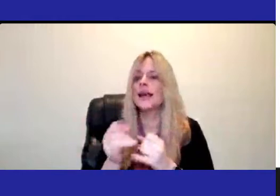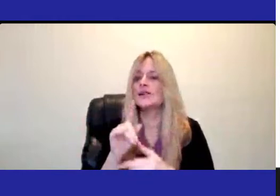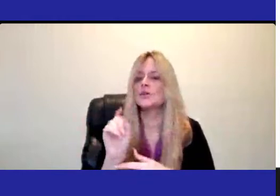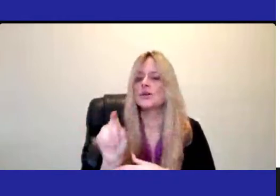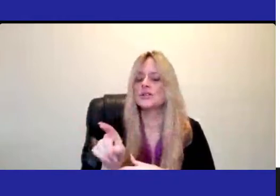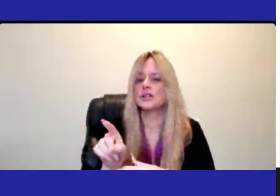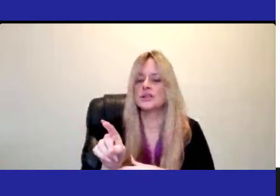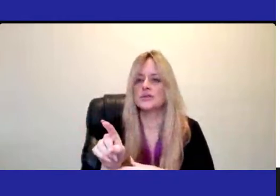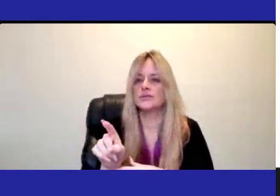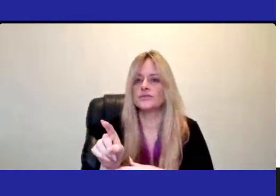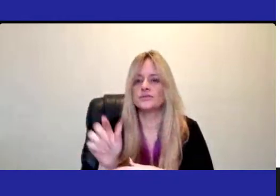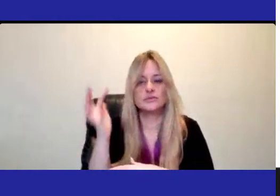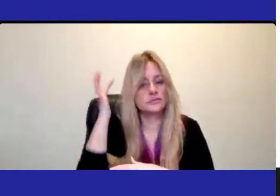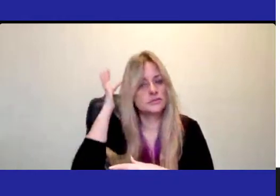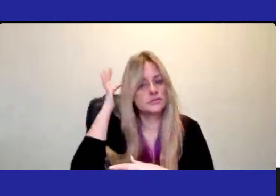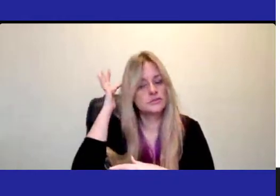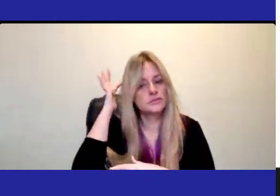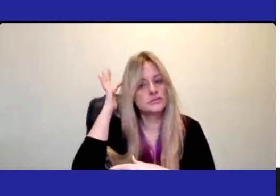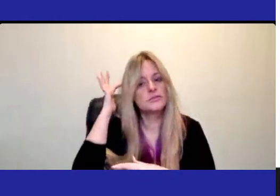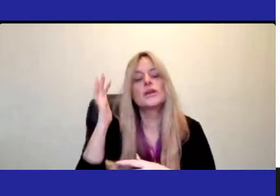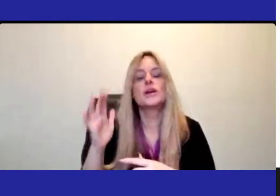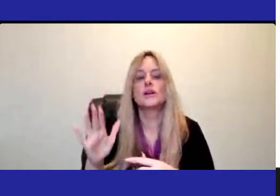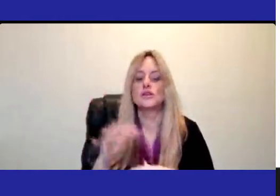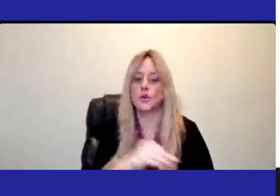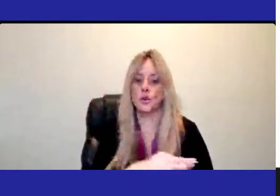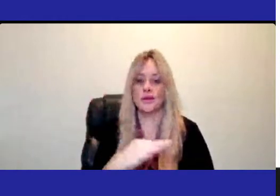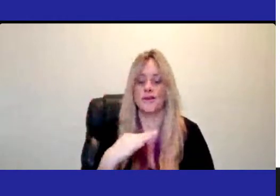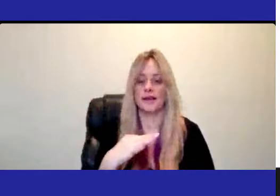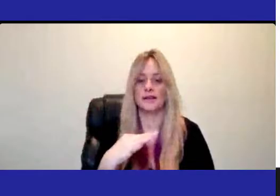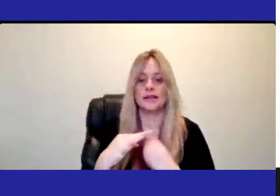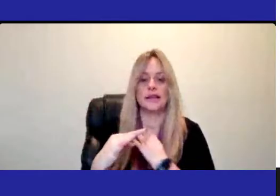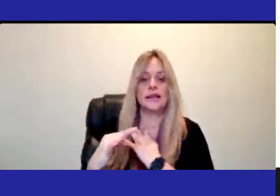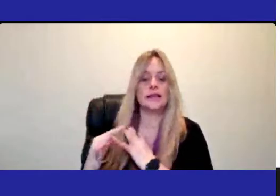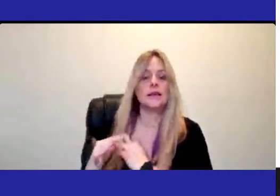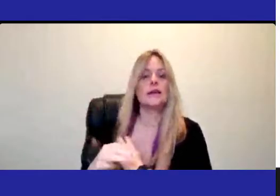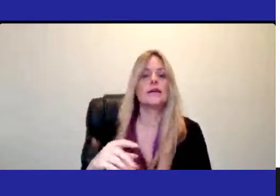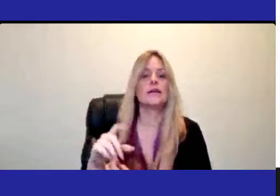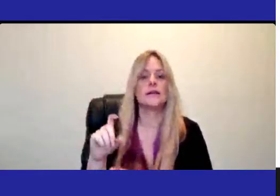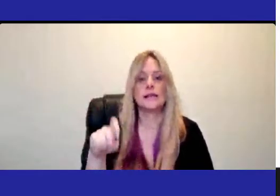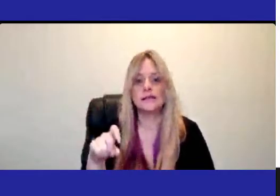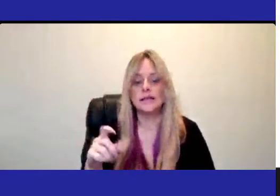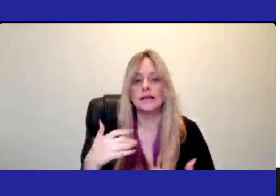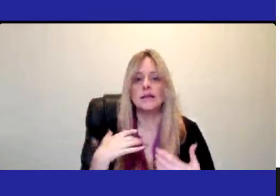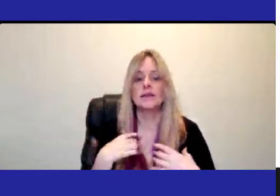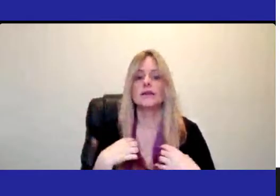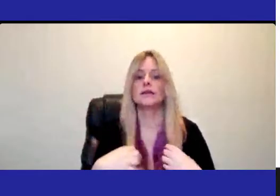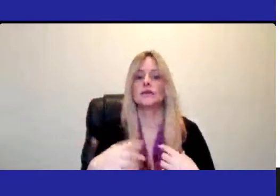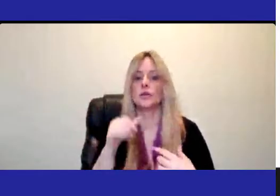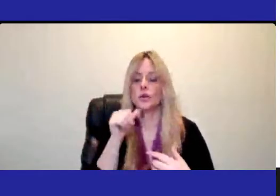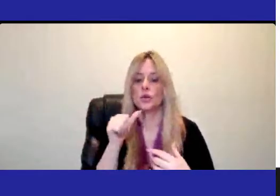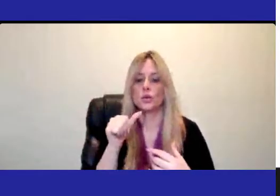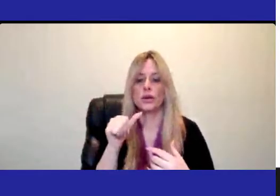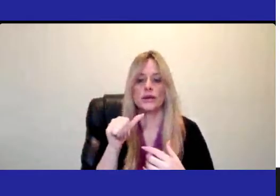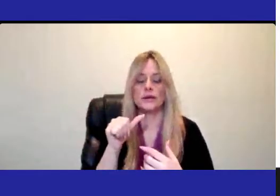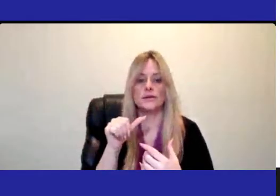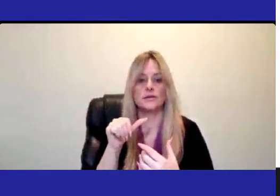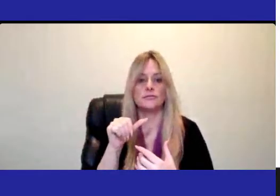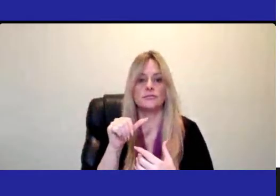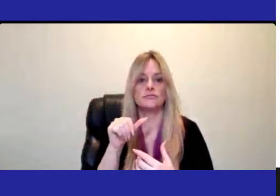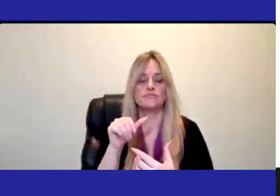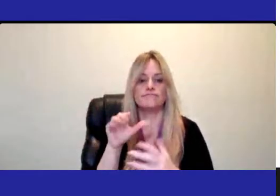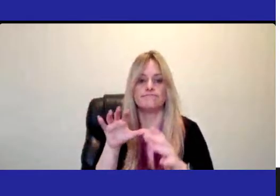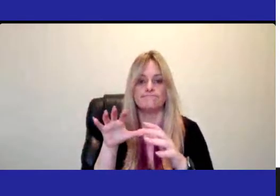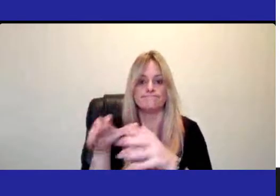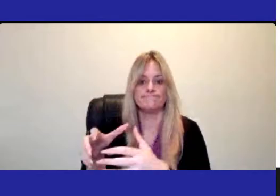to the faculty that's needed. Of course, faculty that is dedicated to teaching, of course, likes to